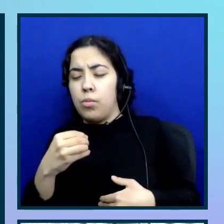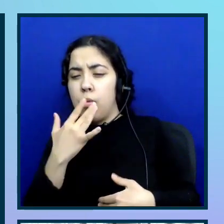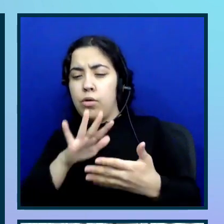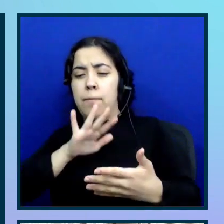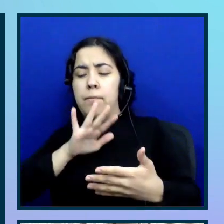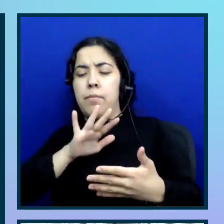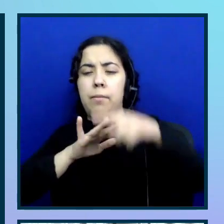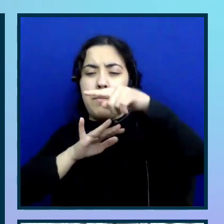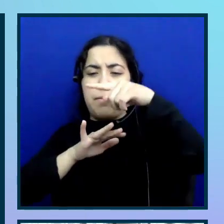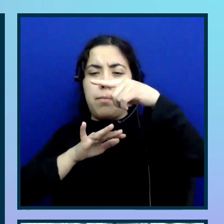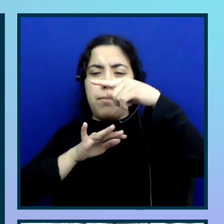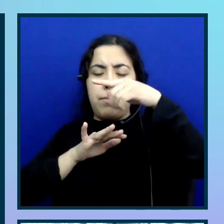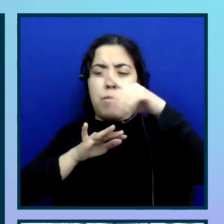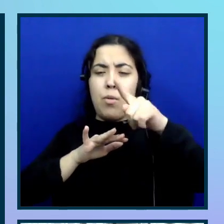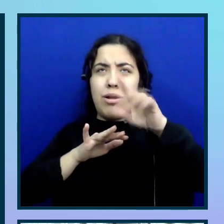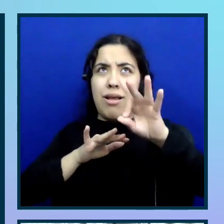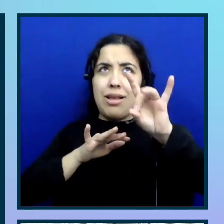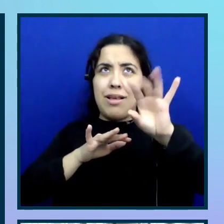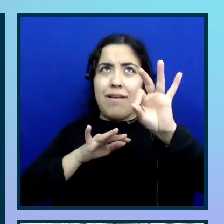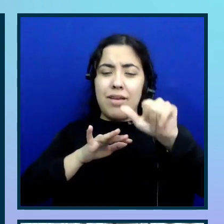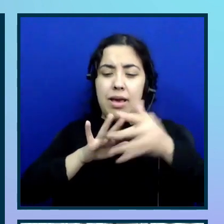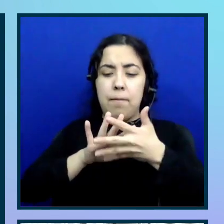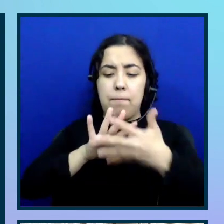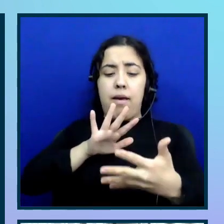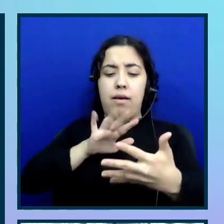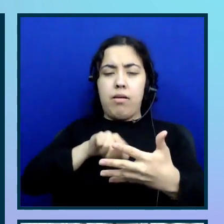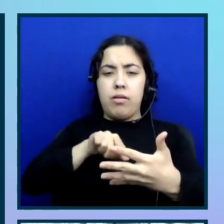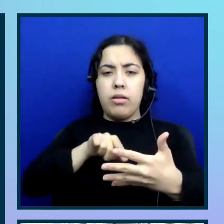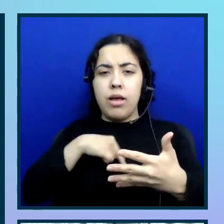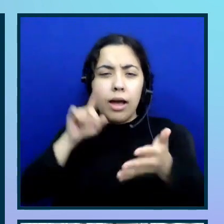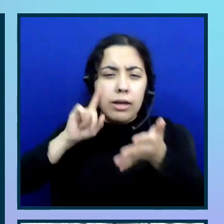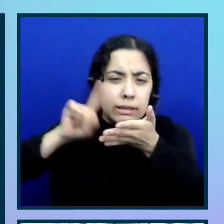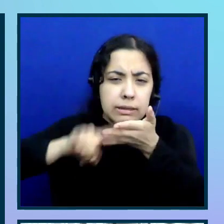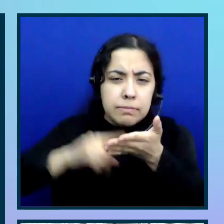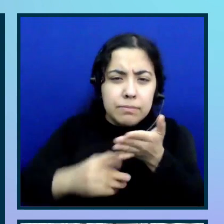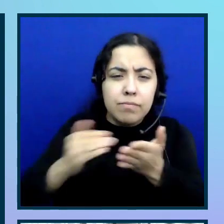1998FA. So I can go back to that inspect. I want to find that color.